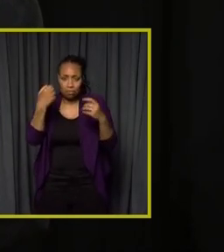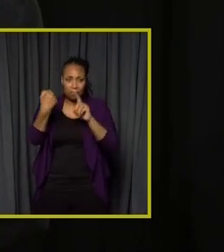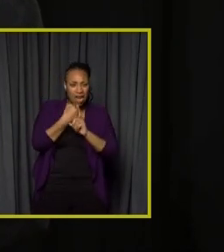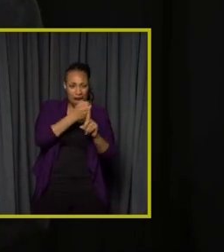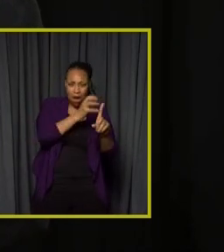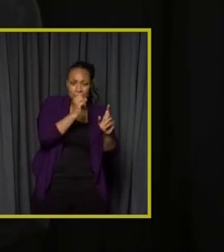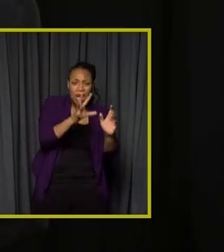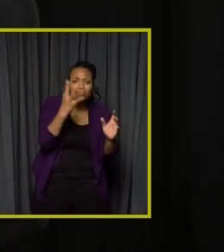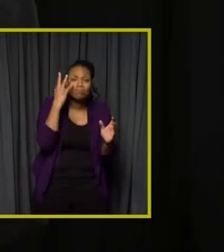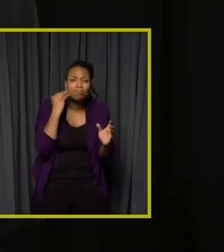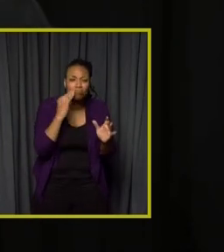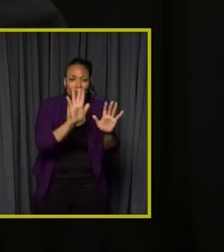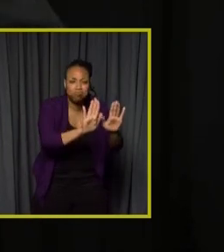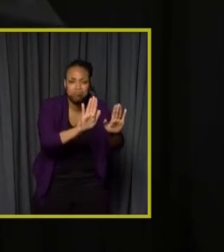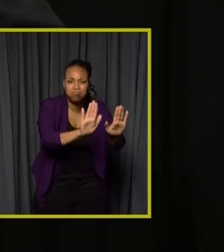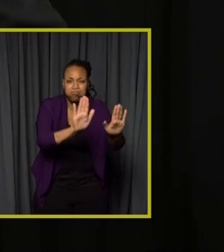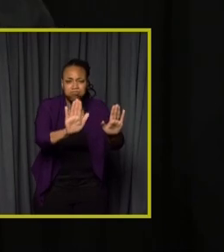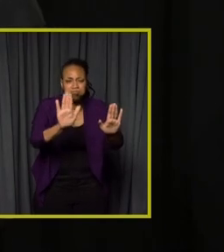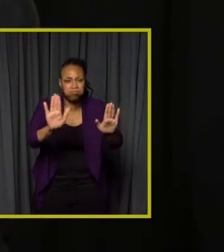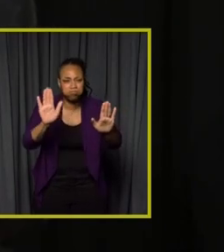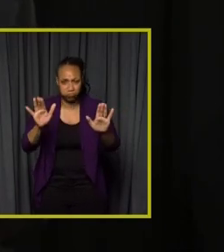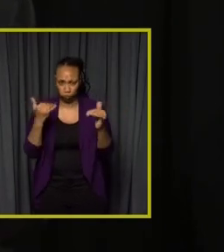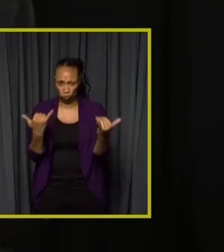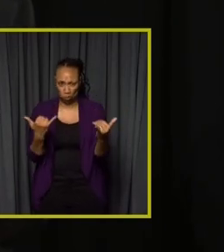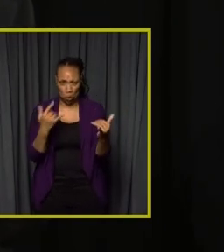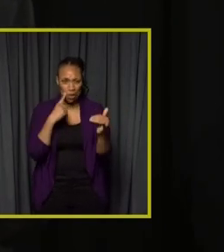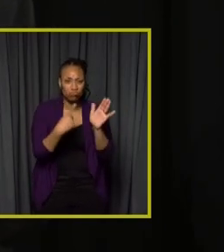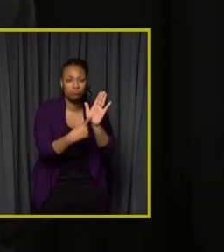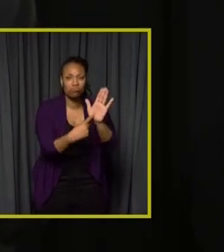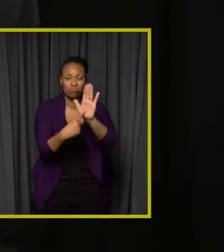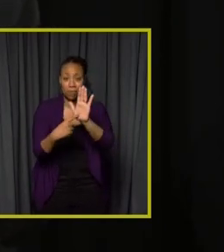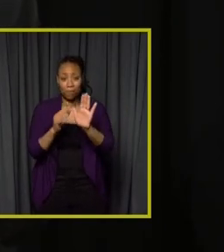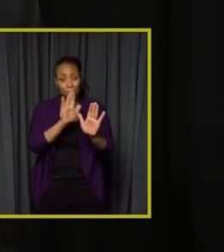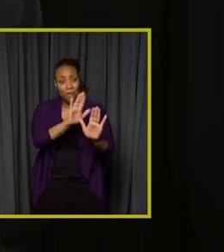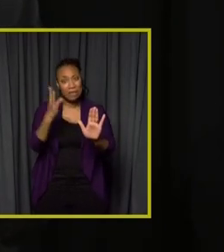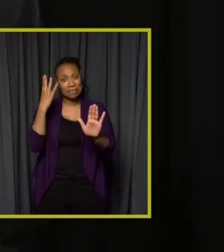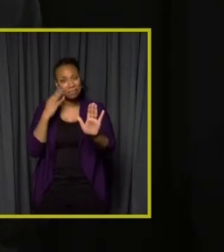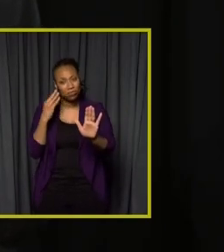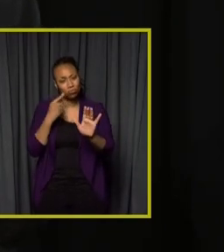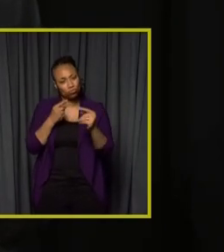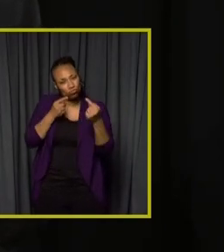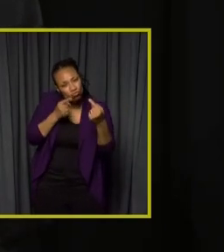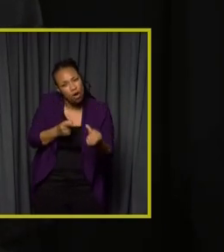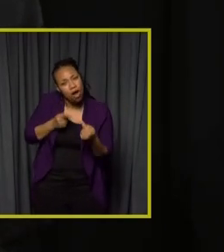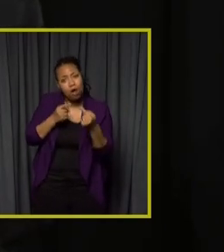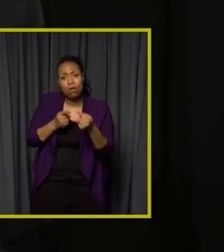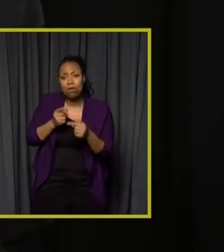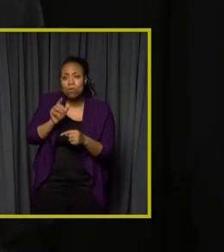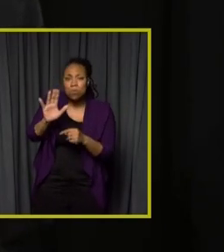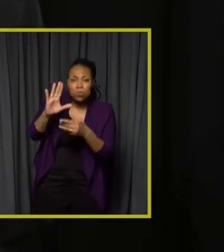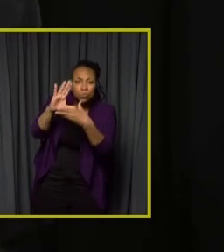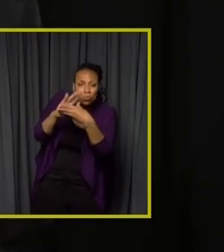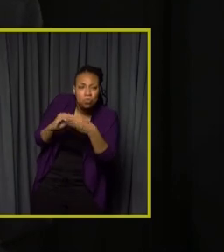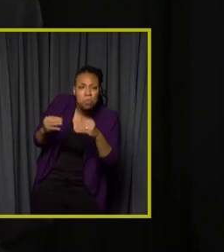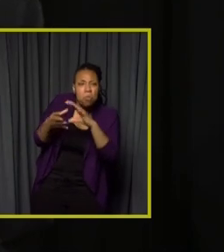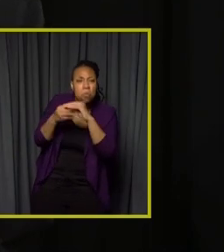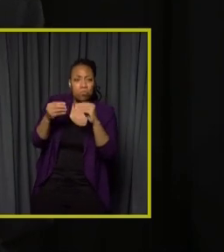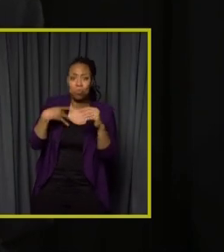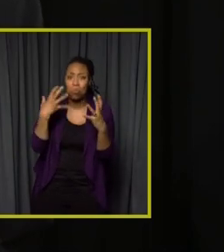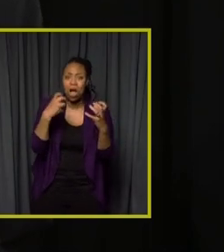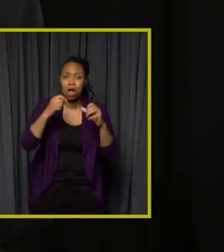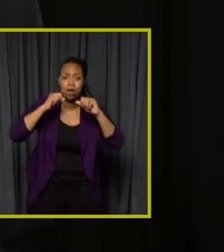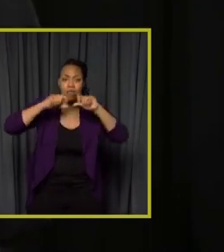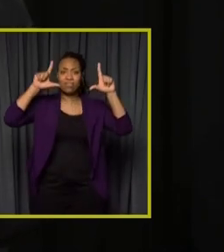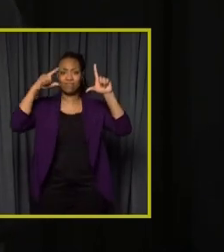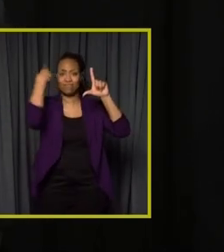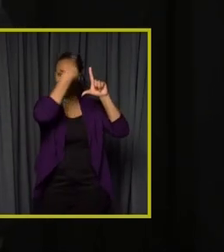religious nationalism. They will give their stories because we're going to put a face on this reality of poverty, a